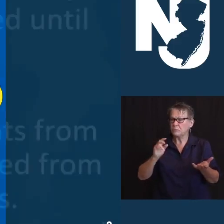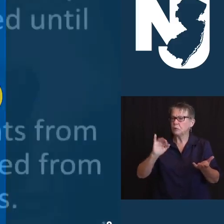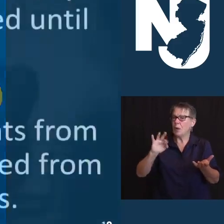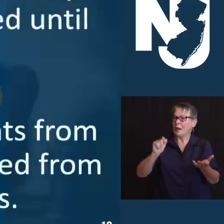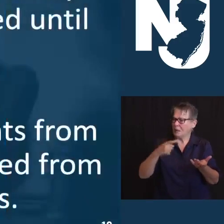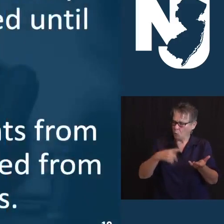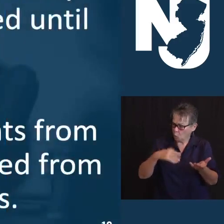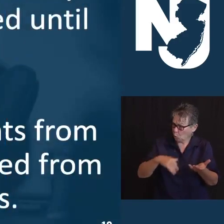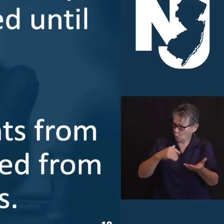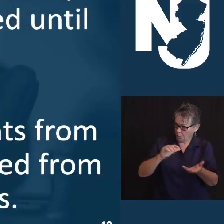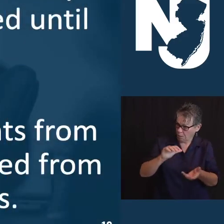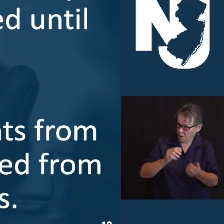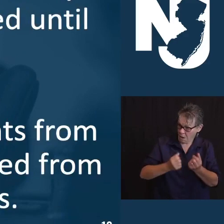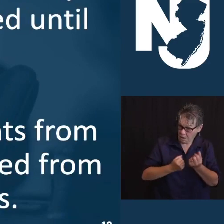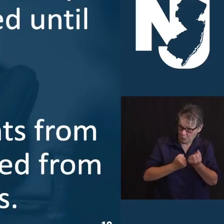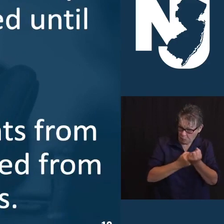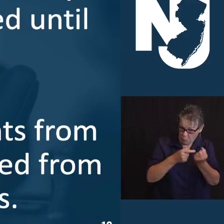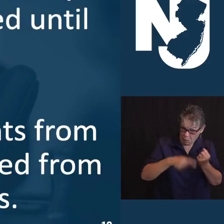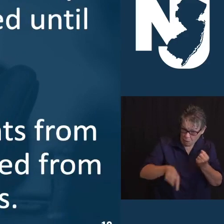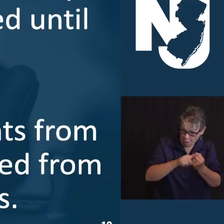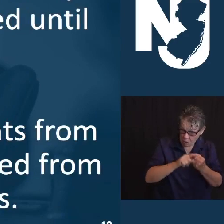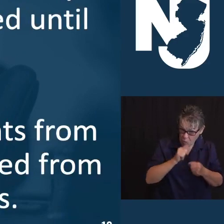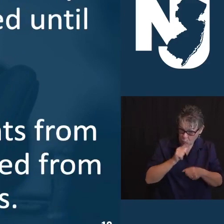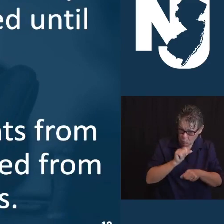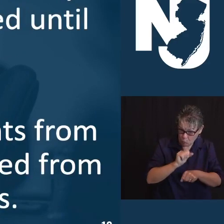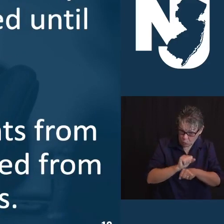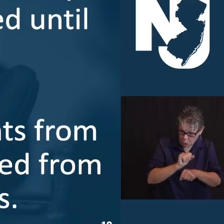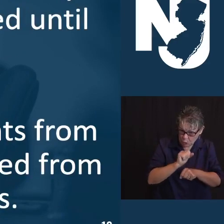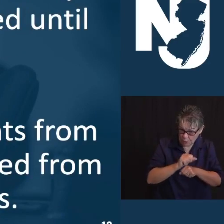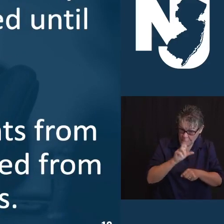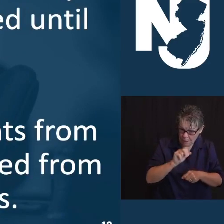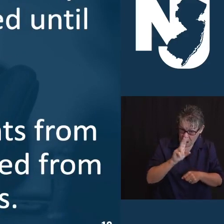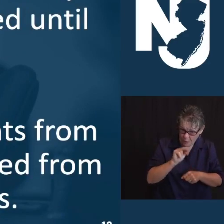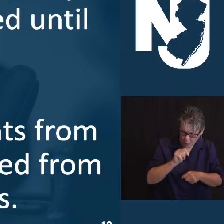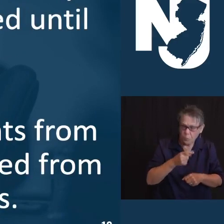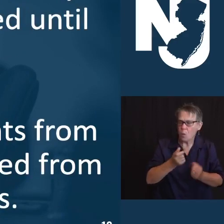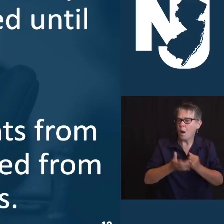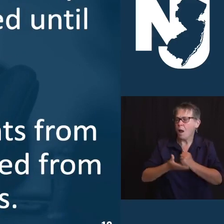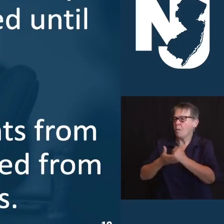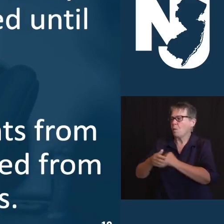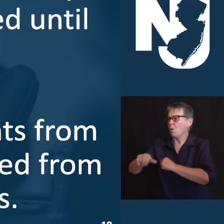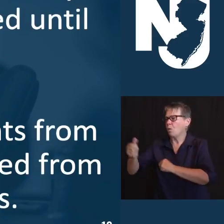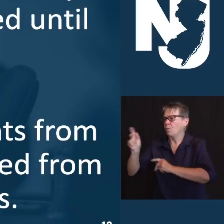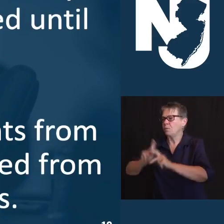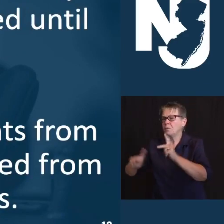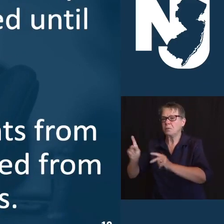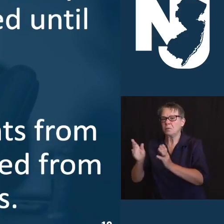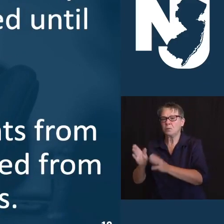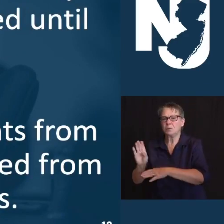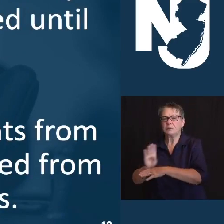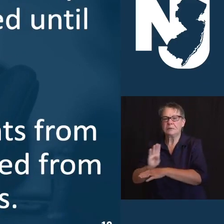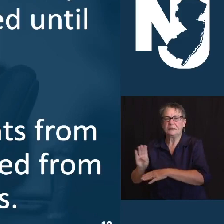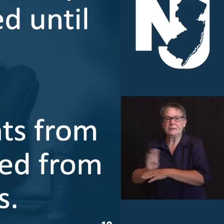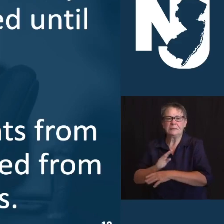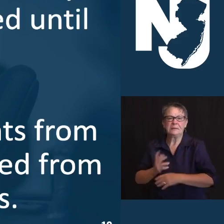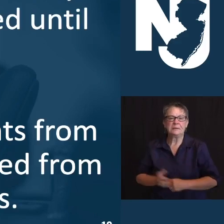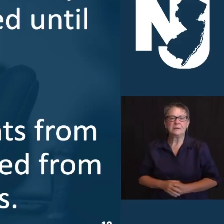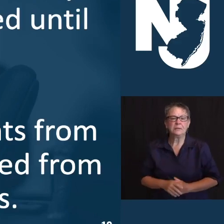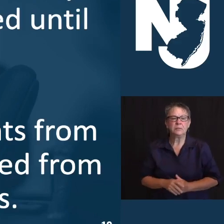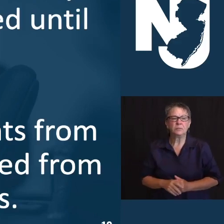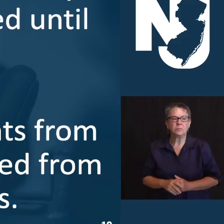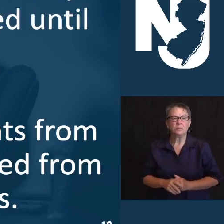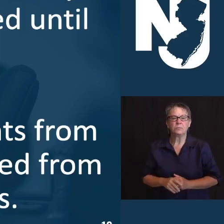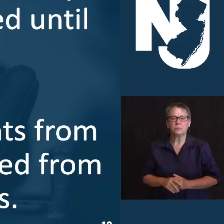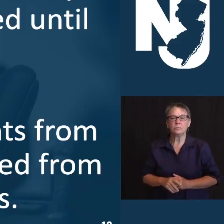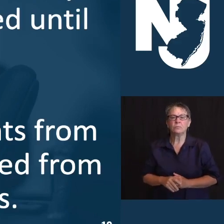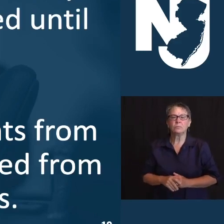And before we get to the numbers, I want to announce that the state's public water, gas, and electric companies have agreed to an extension of the